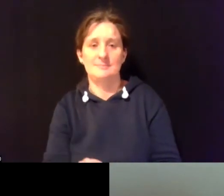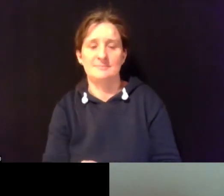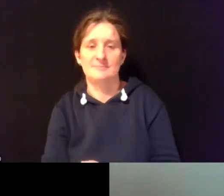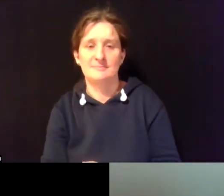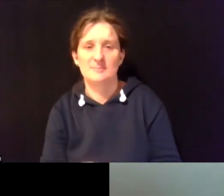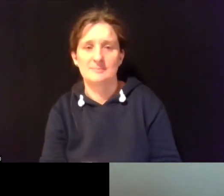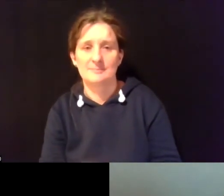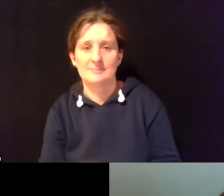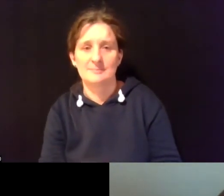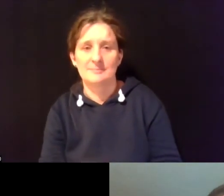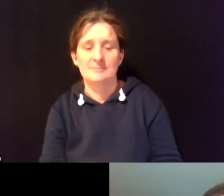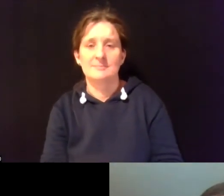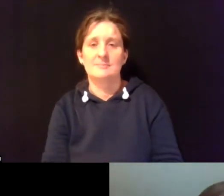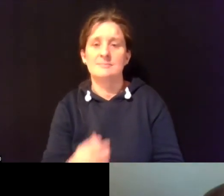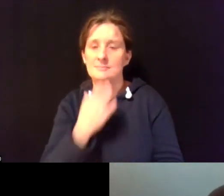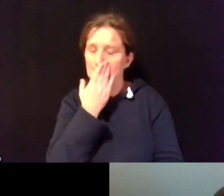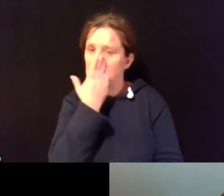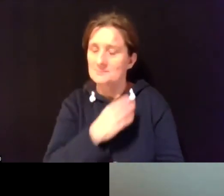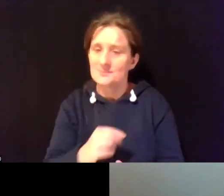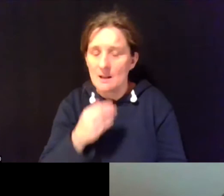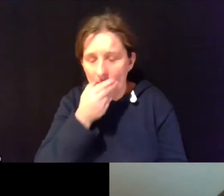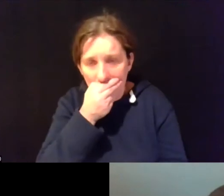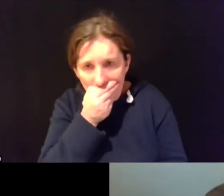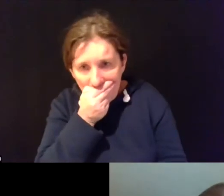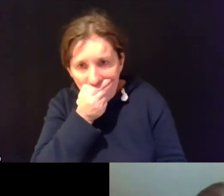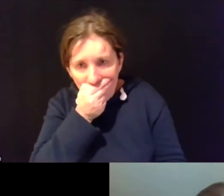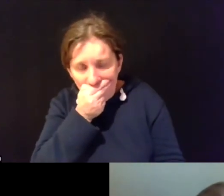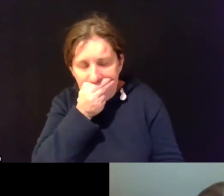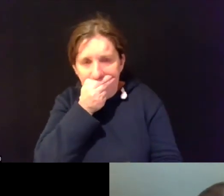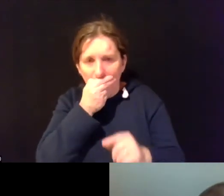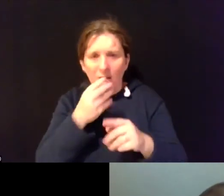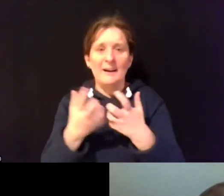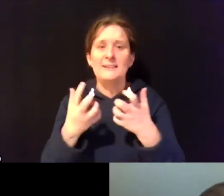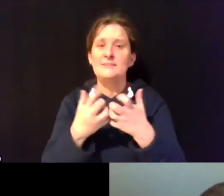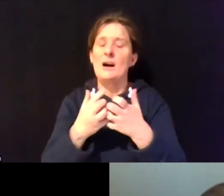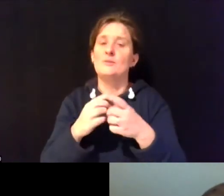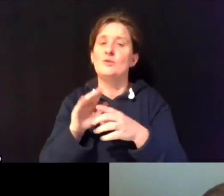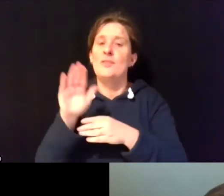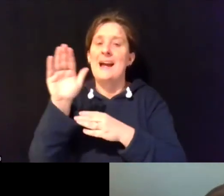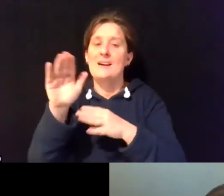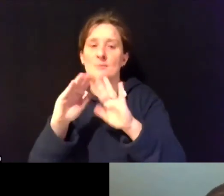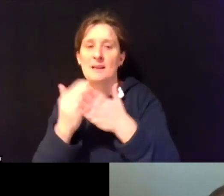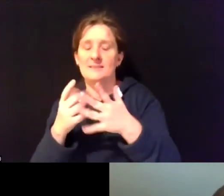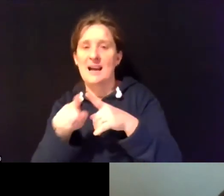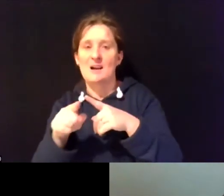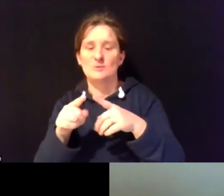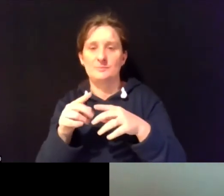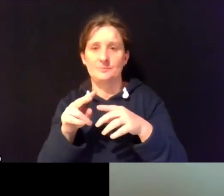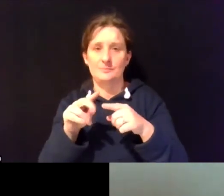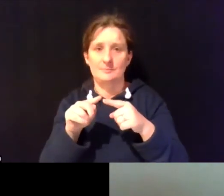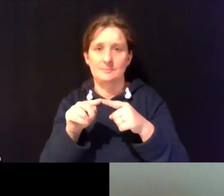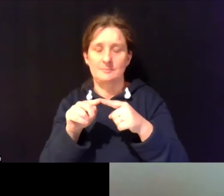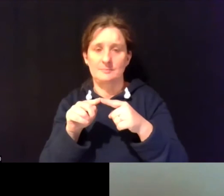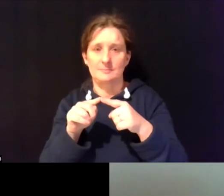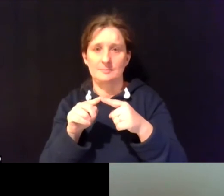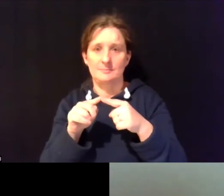habituality? That was a hard word to pronounce. On the outer planets. Yeah, it's a good question, and this is why I tried to get away